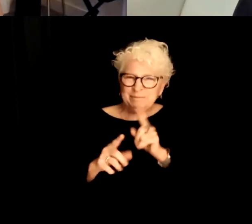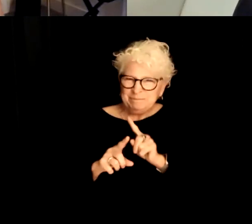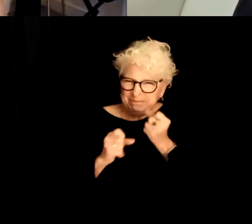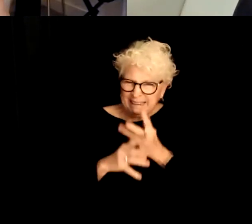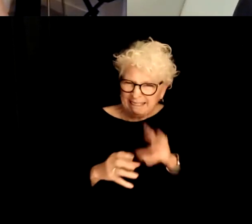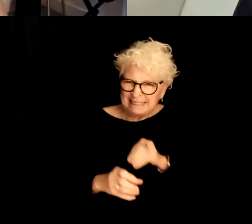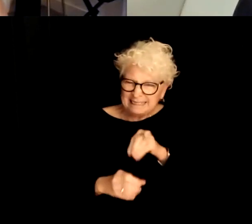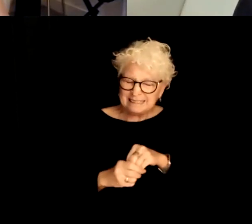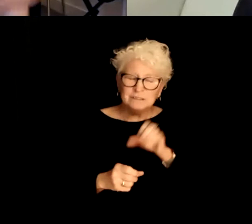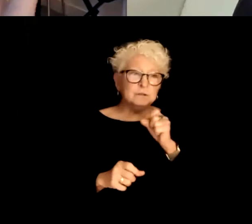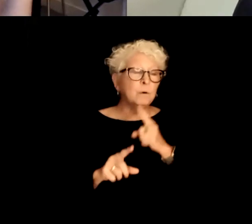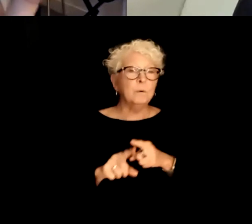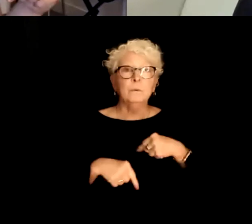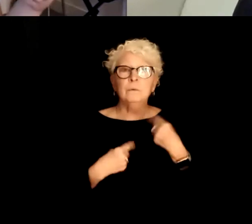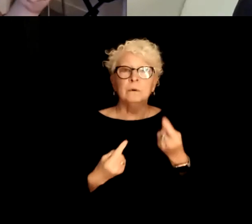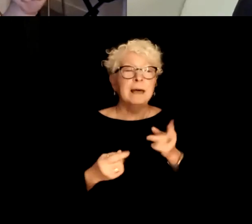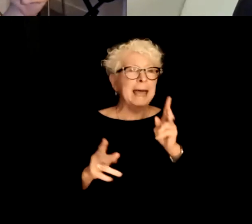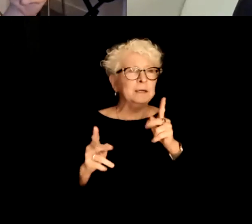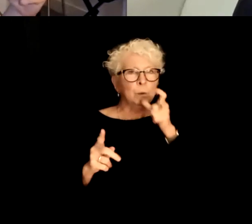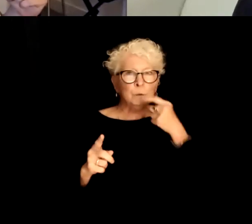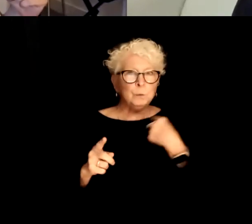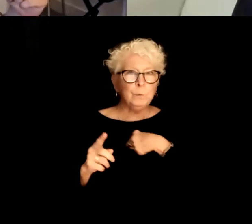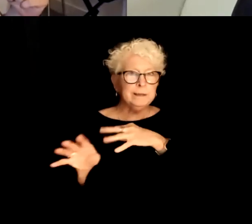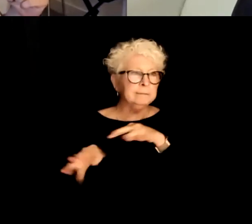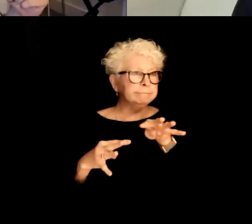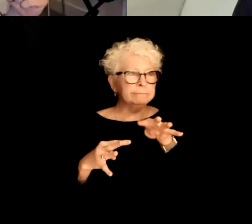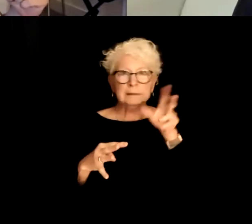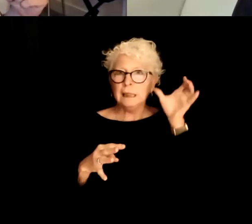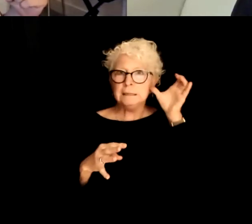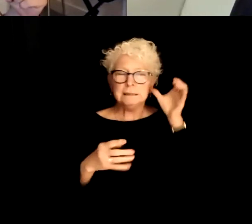that broadly speaking,